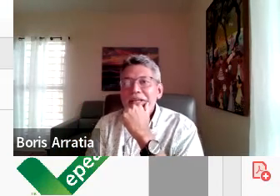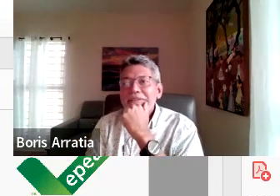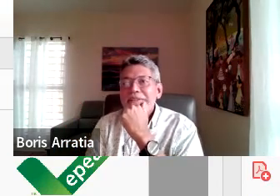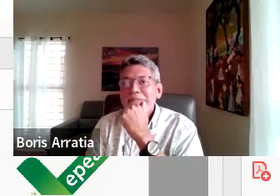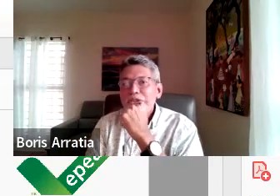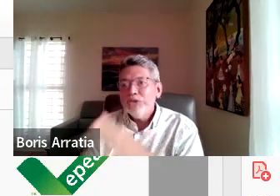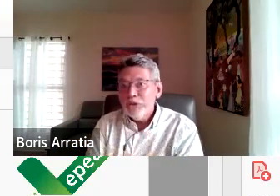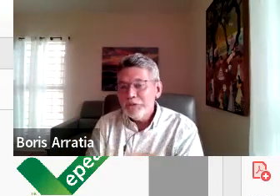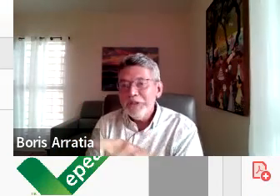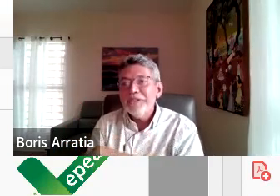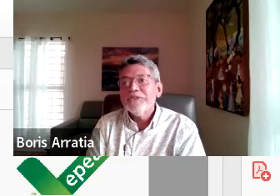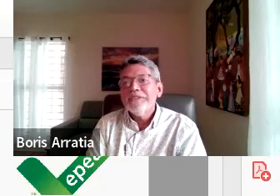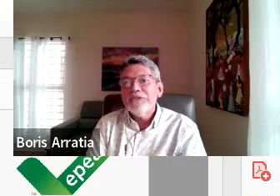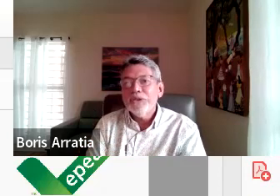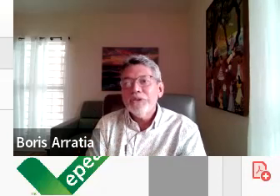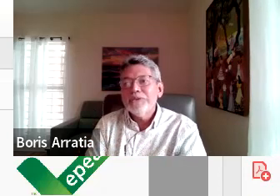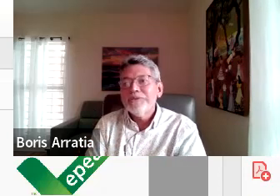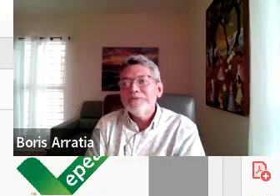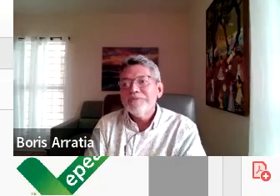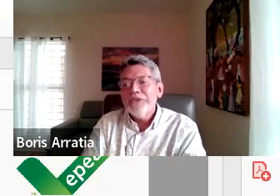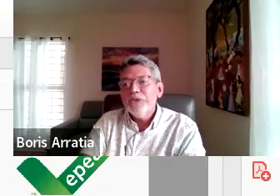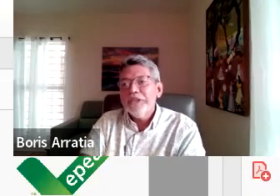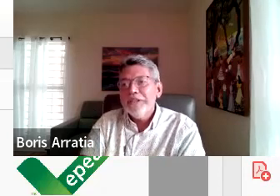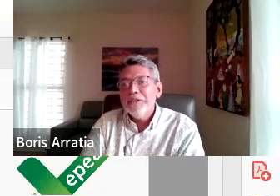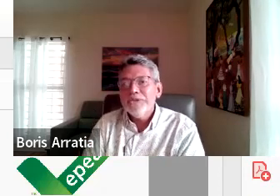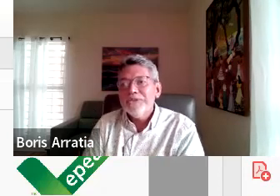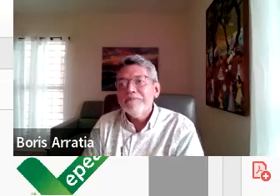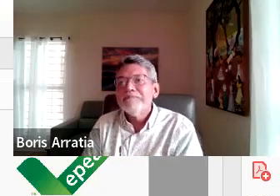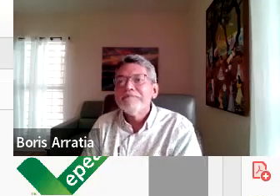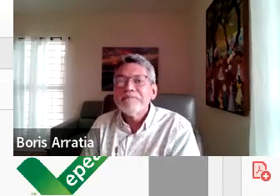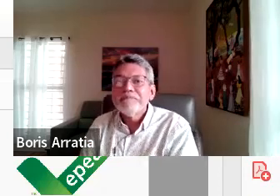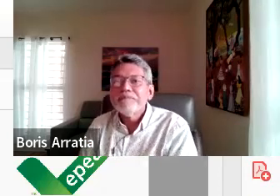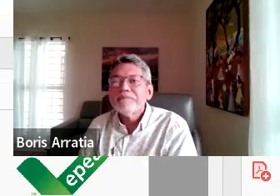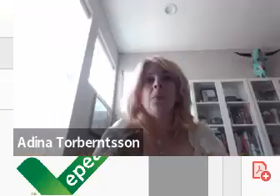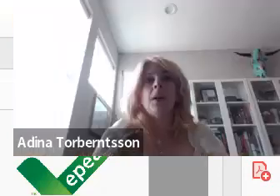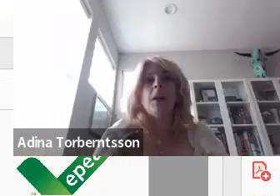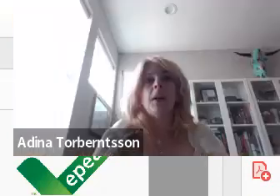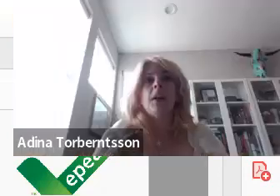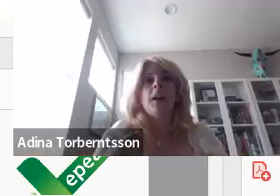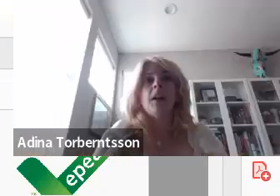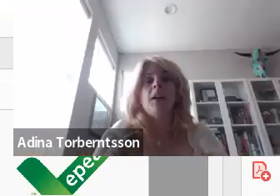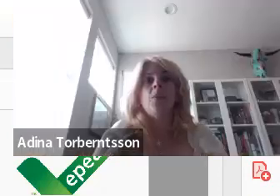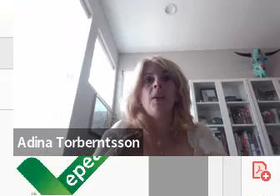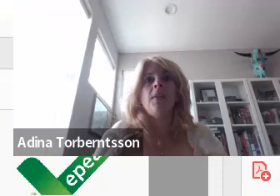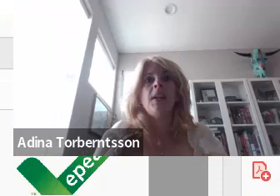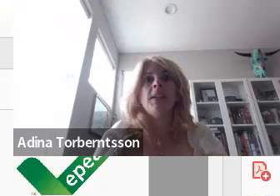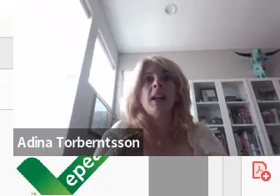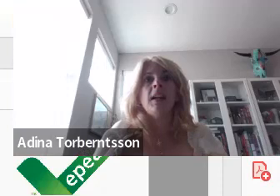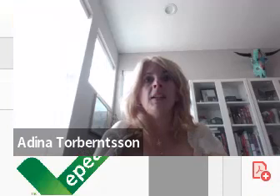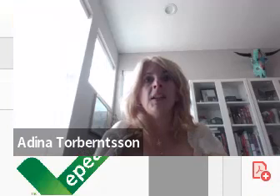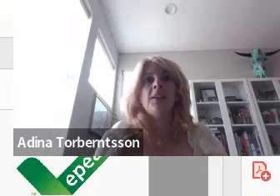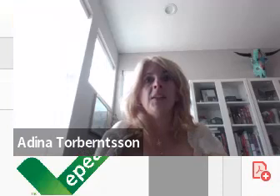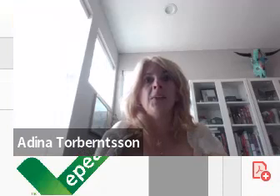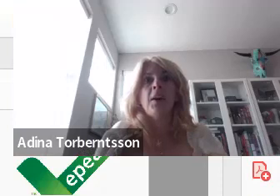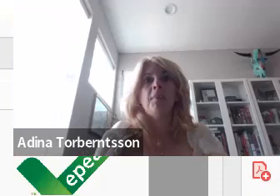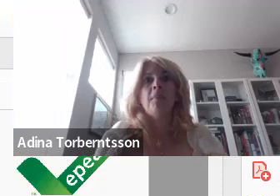big impact based on your experience in your ecosystem? So one of the things that